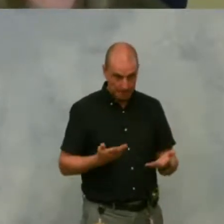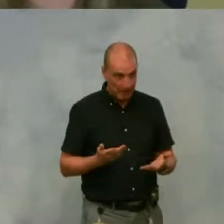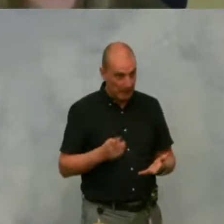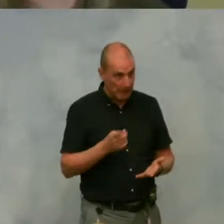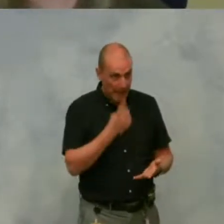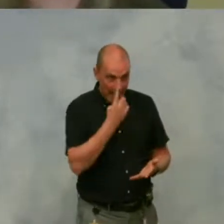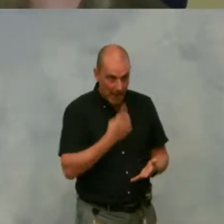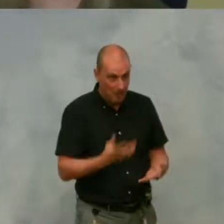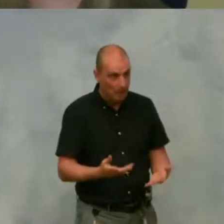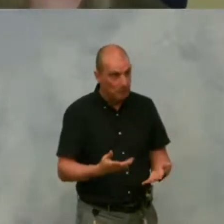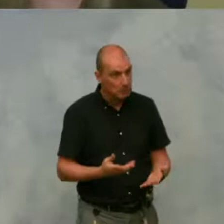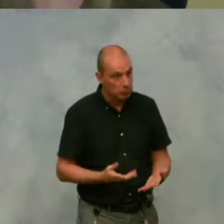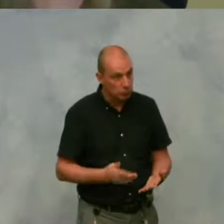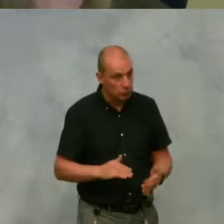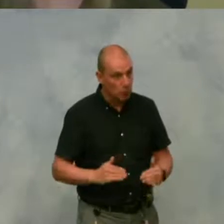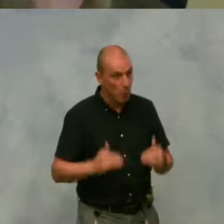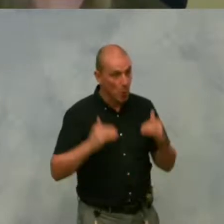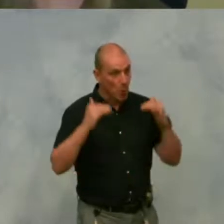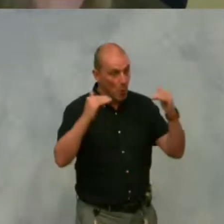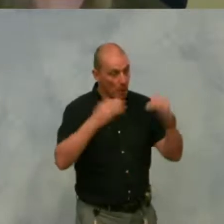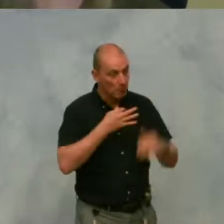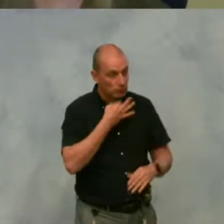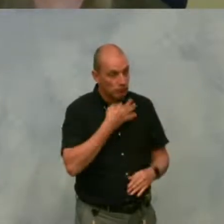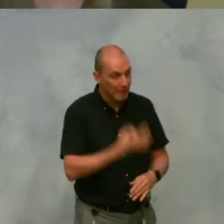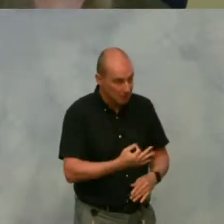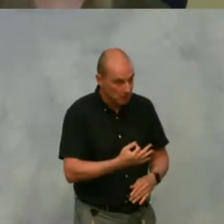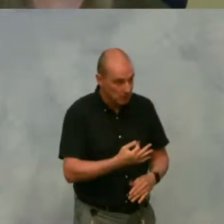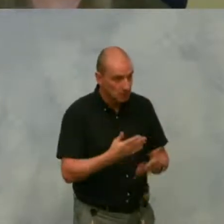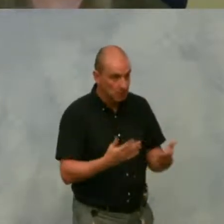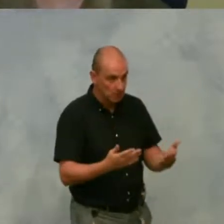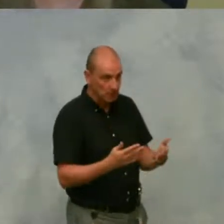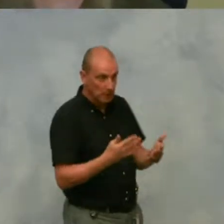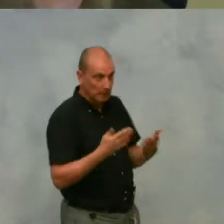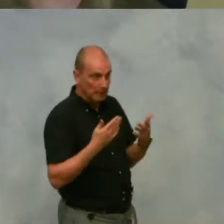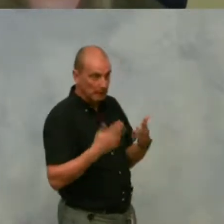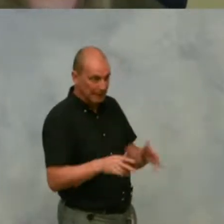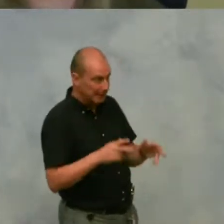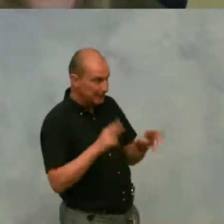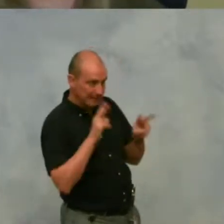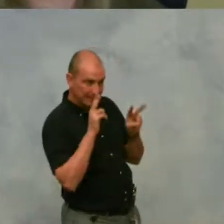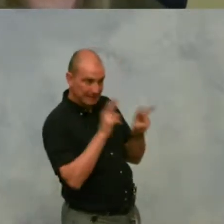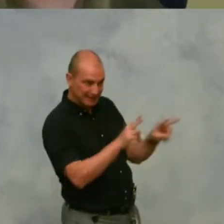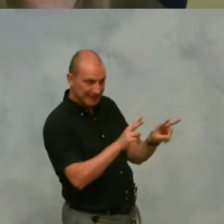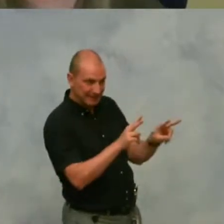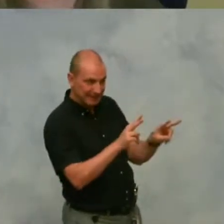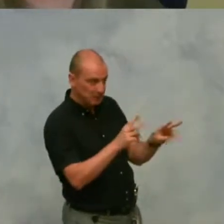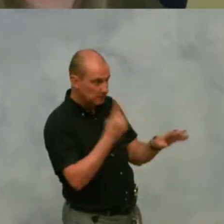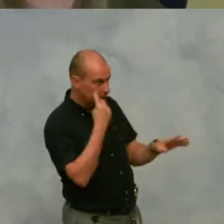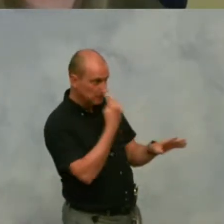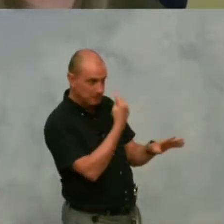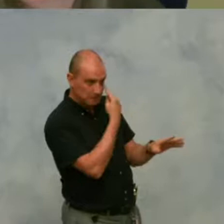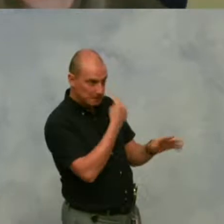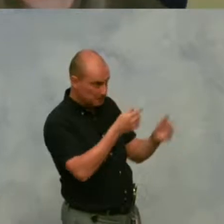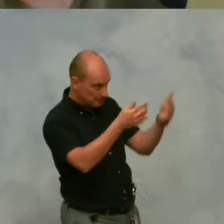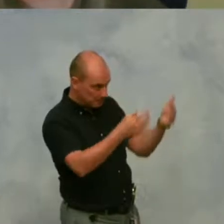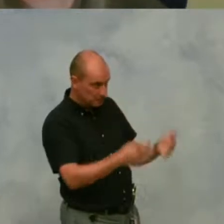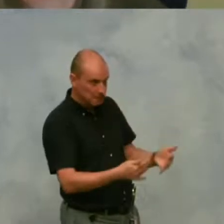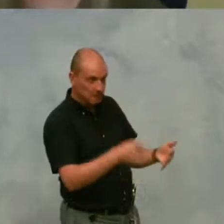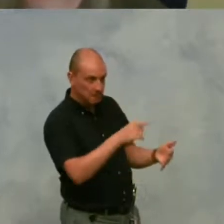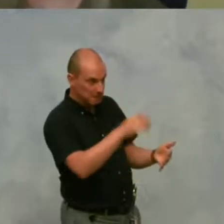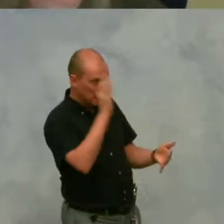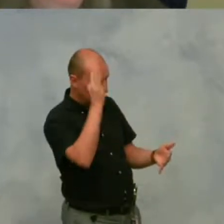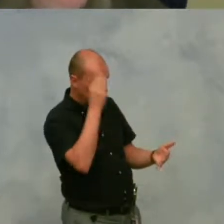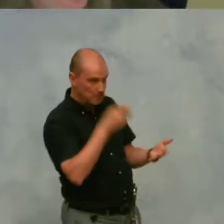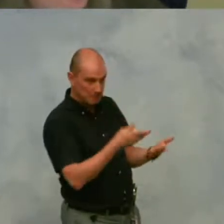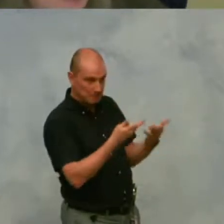obviously risks, and we've seen that across the piece in the council, a very different set of statistics than we've had in previous